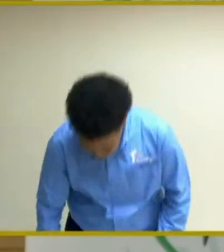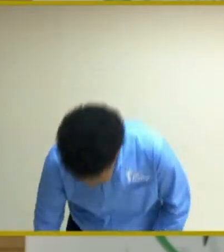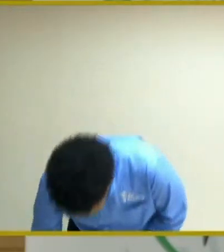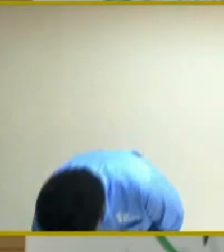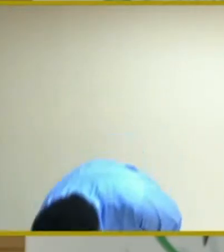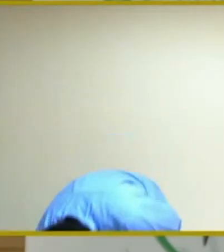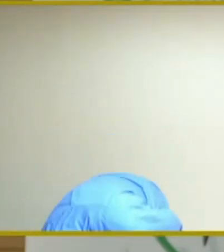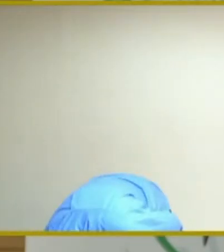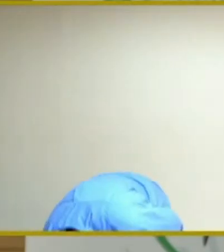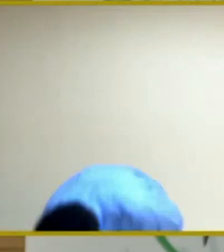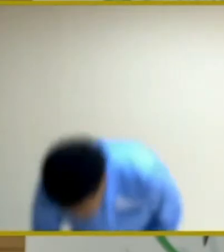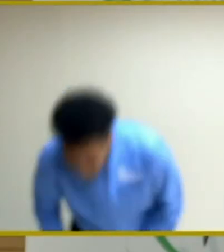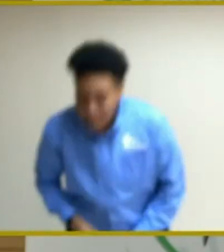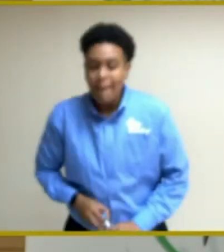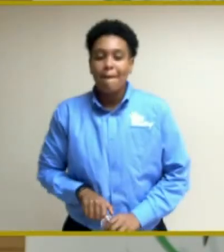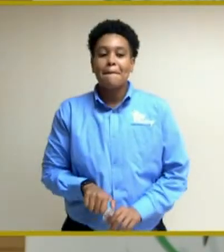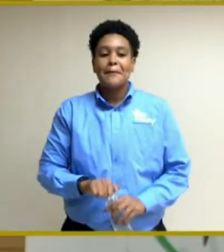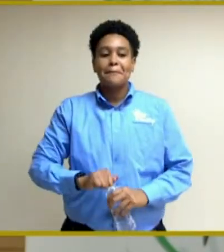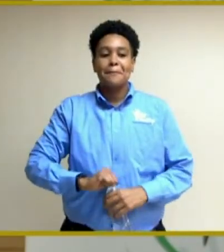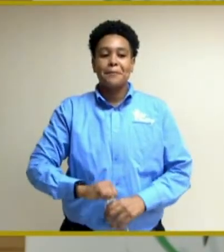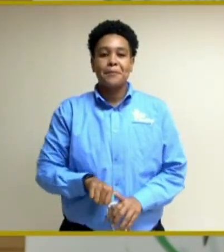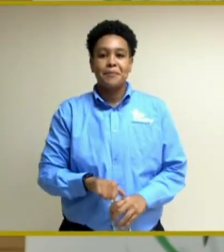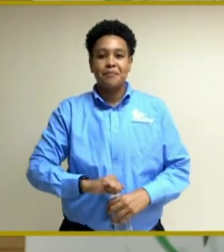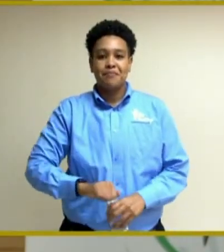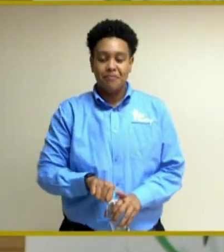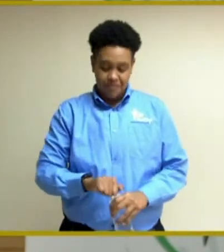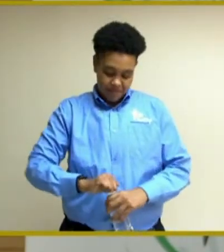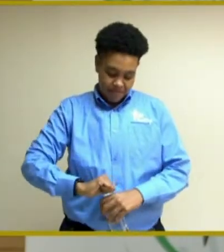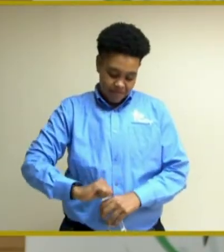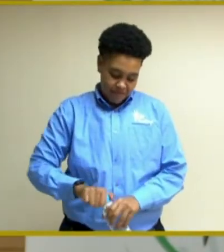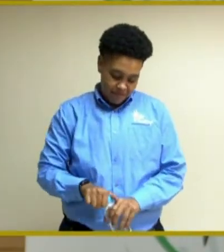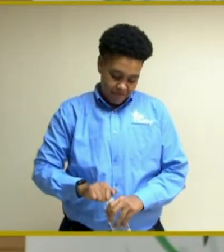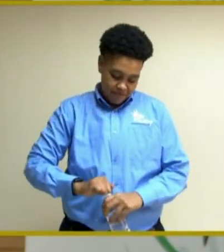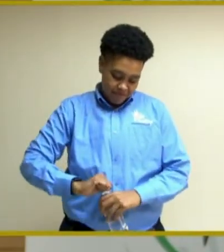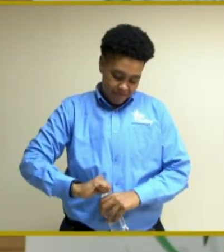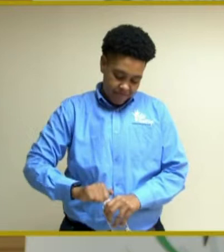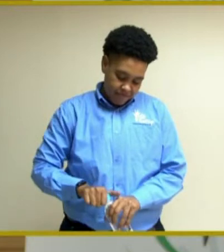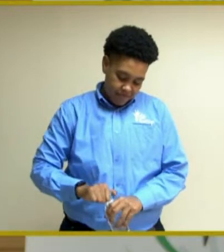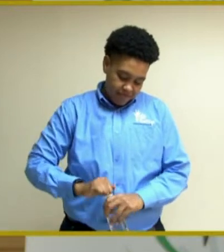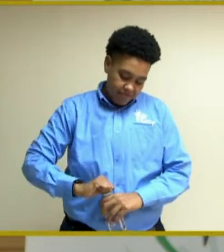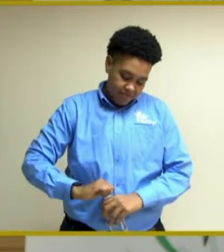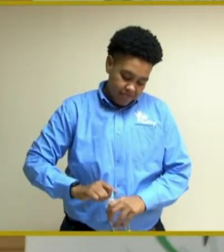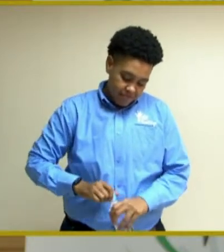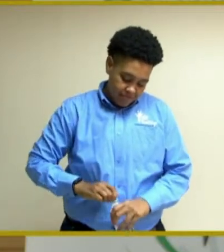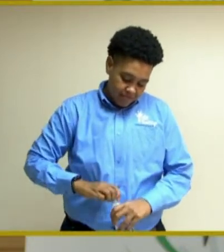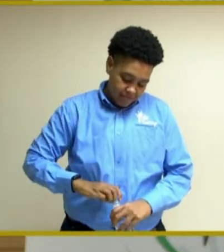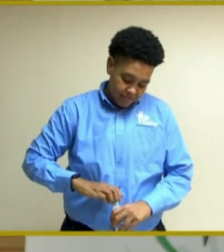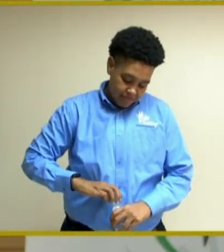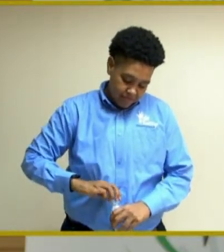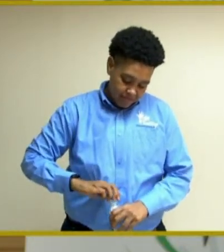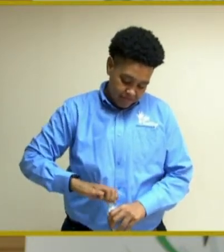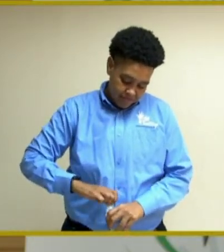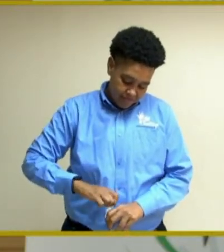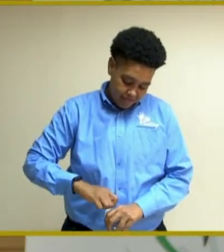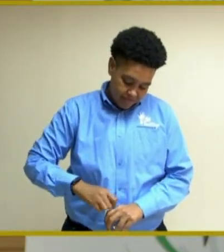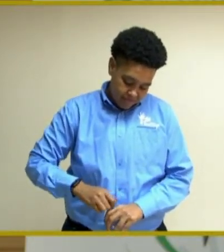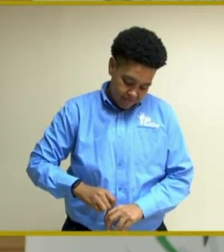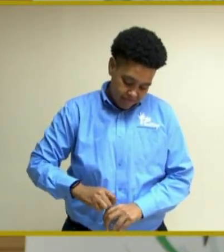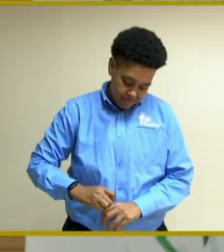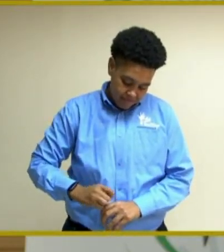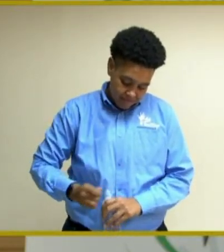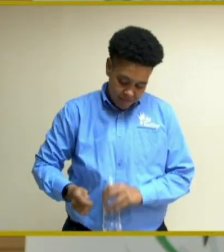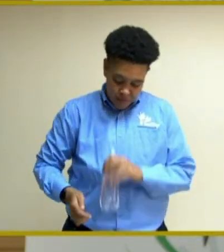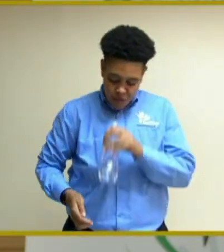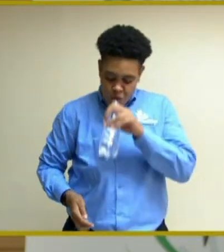Good evening. So there you have it. Nurse Yetman, having had her job, the first person, public health nurse.